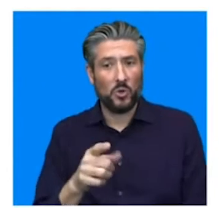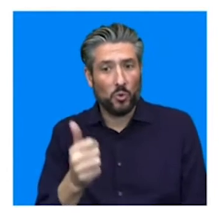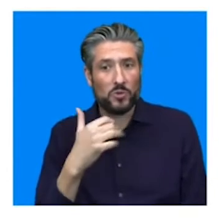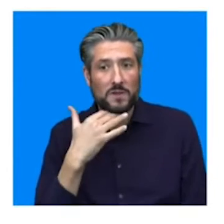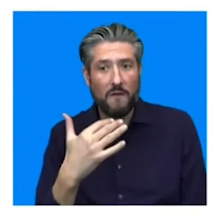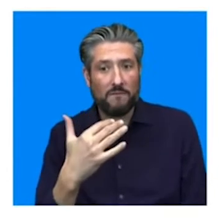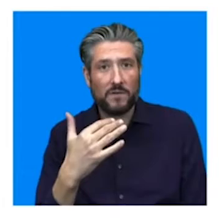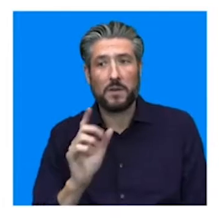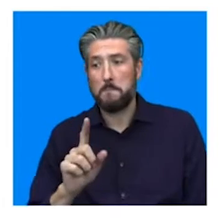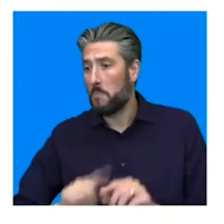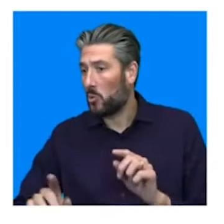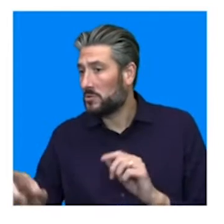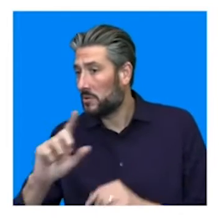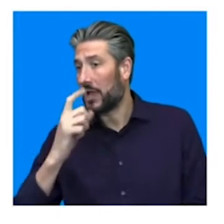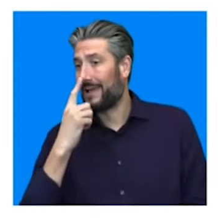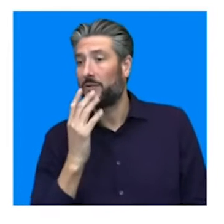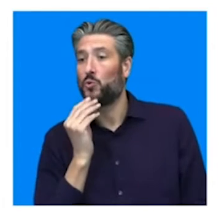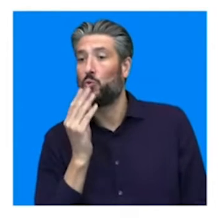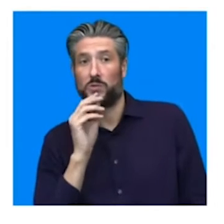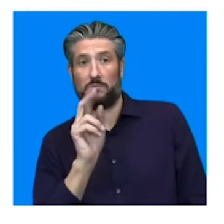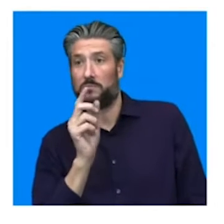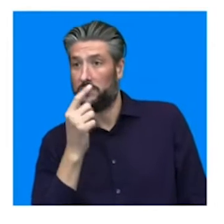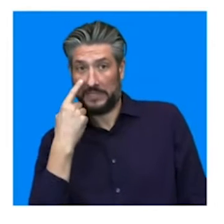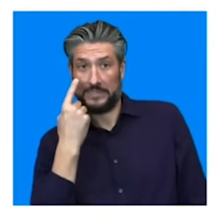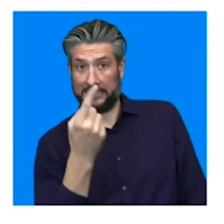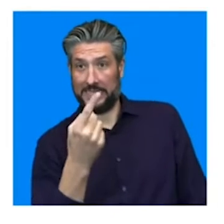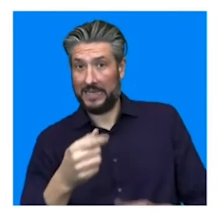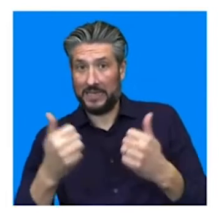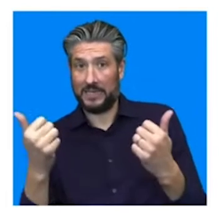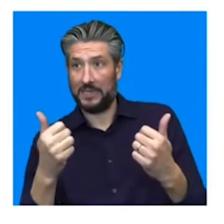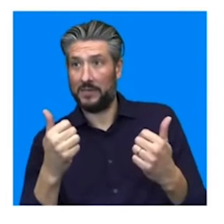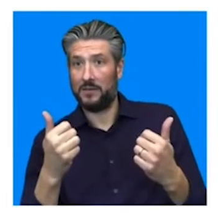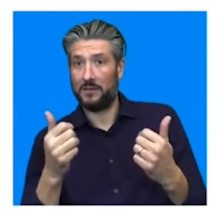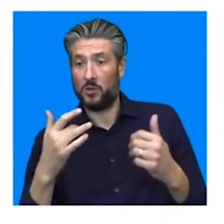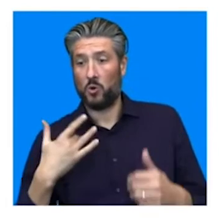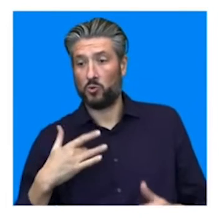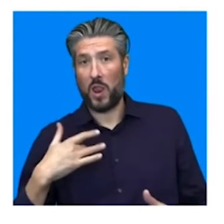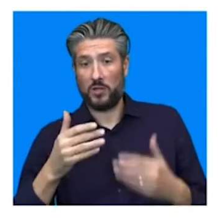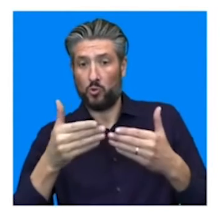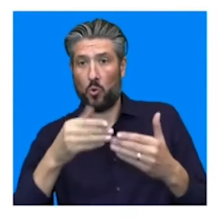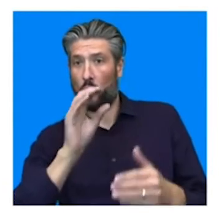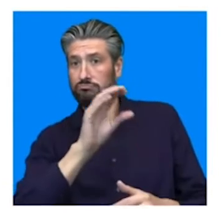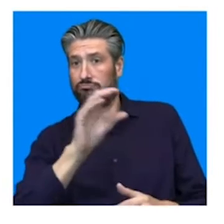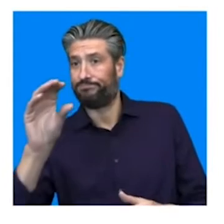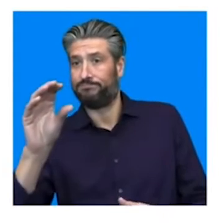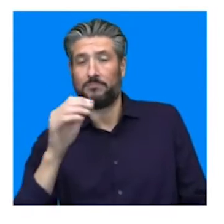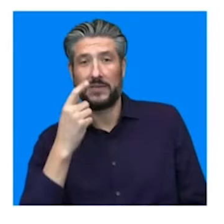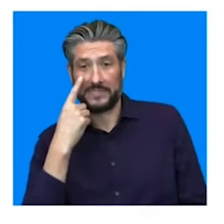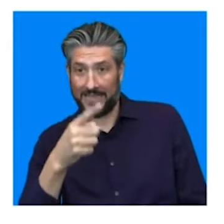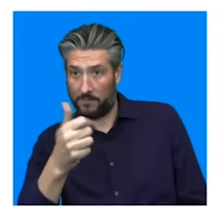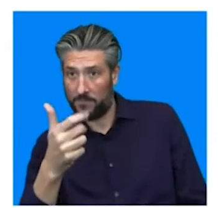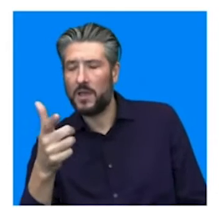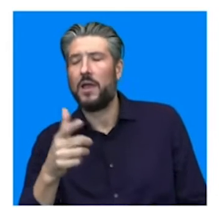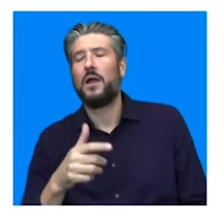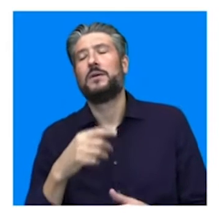of library users being able to see it easily and with certainty without having to pinch and zoom. So again, if you could type your answers into the